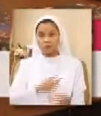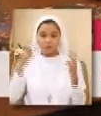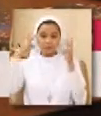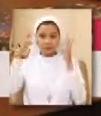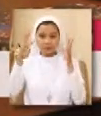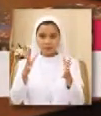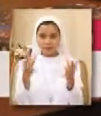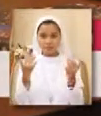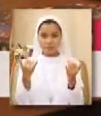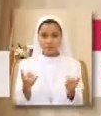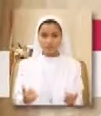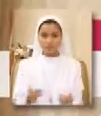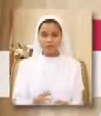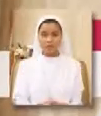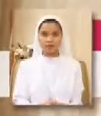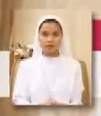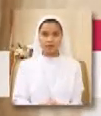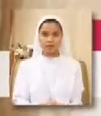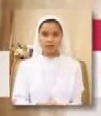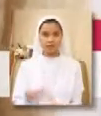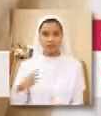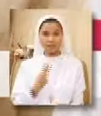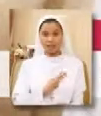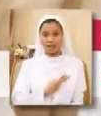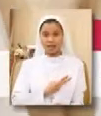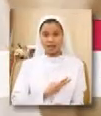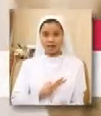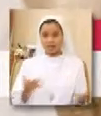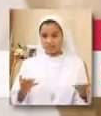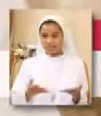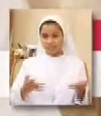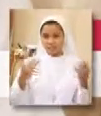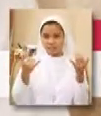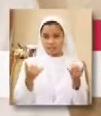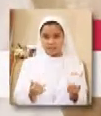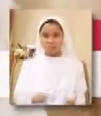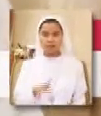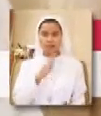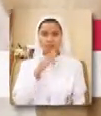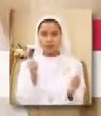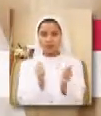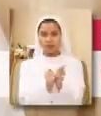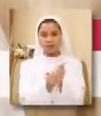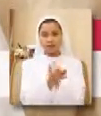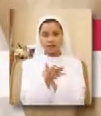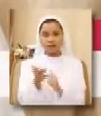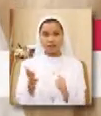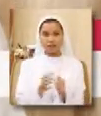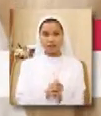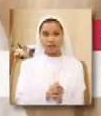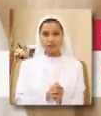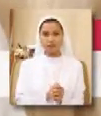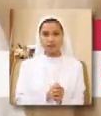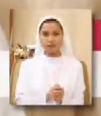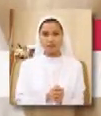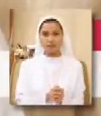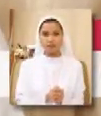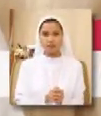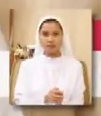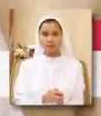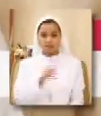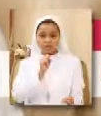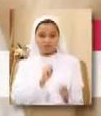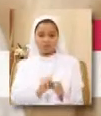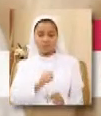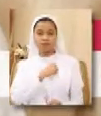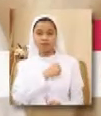all of us now. I'm very happy to be here to speak with you. But first of all, I'm sorry I